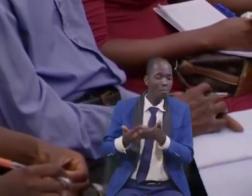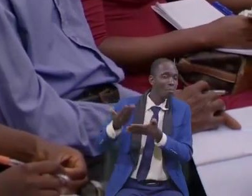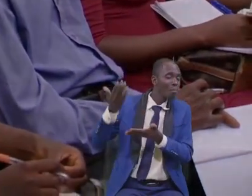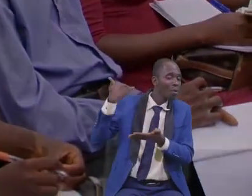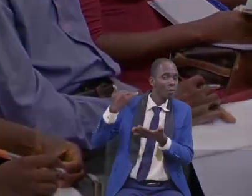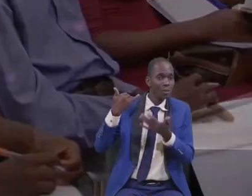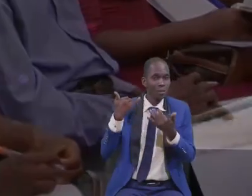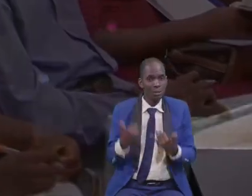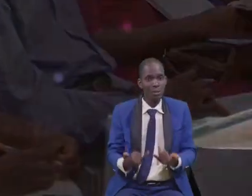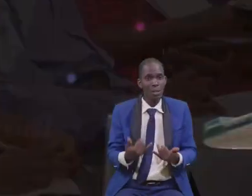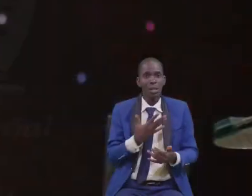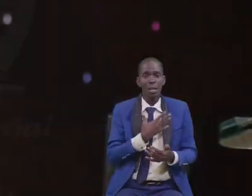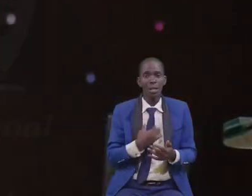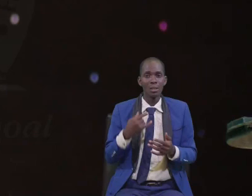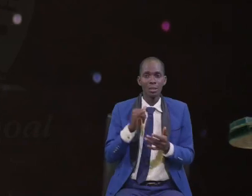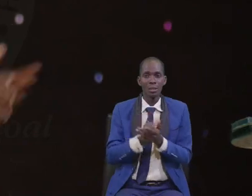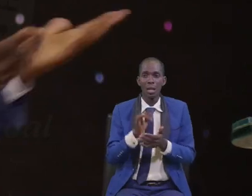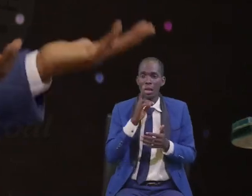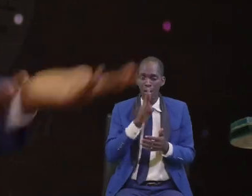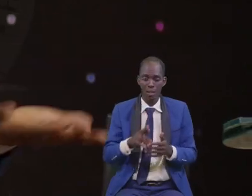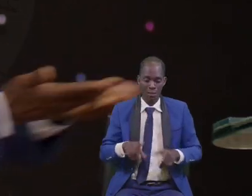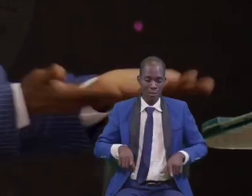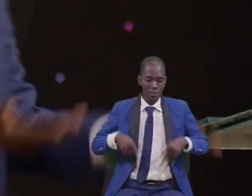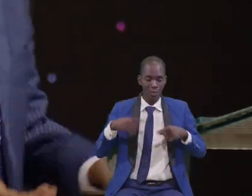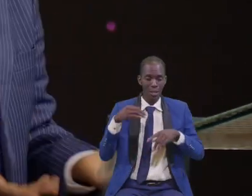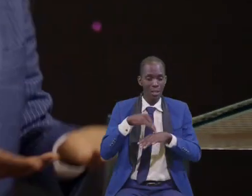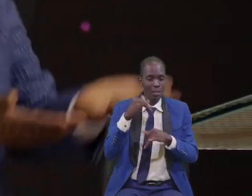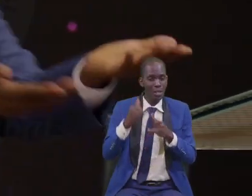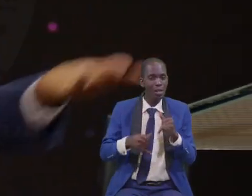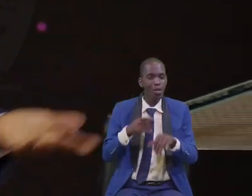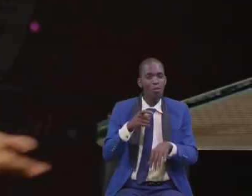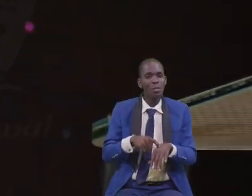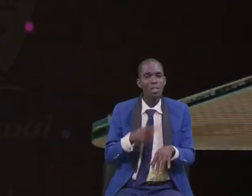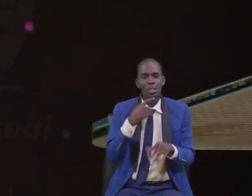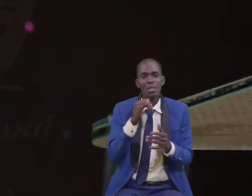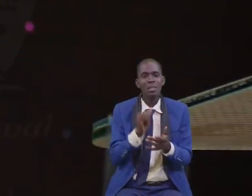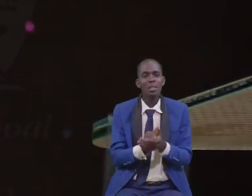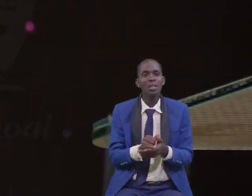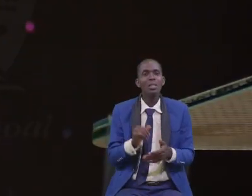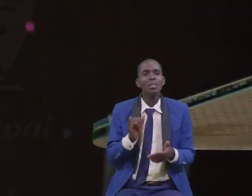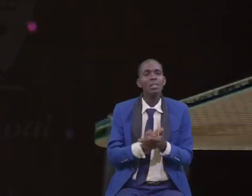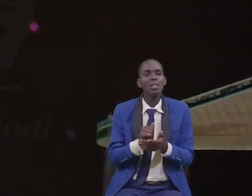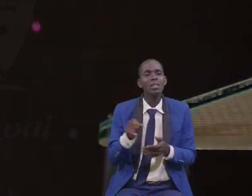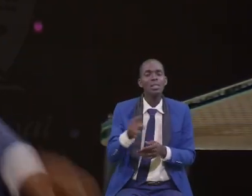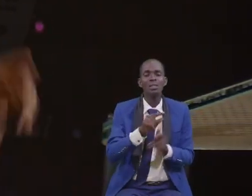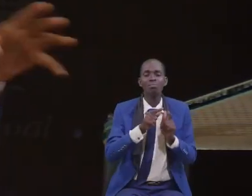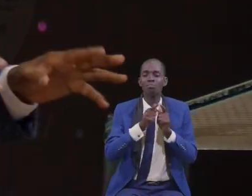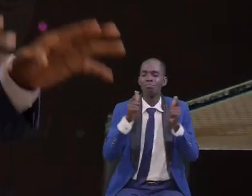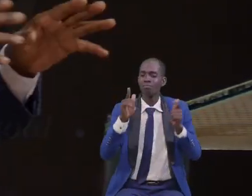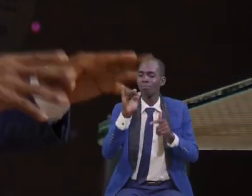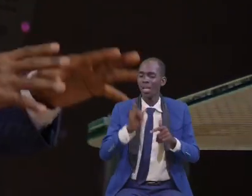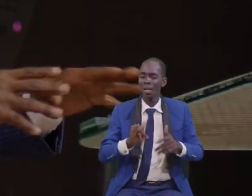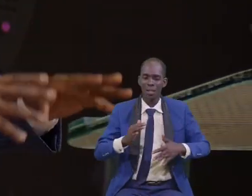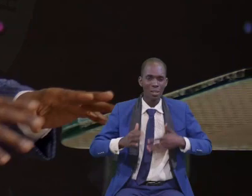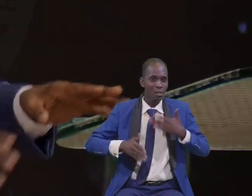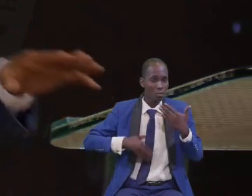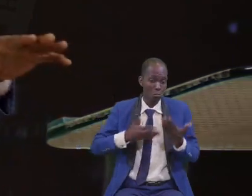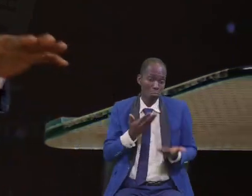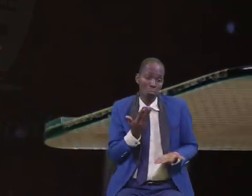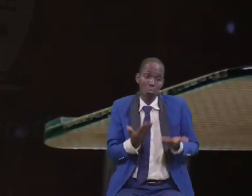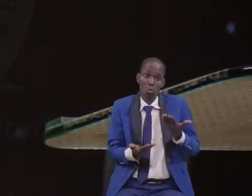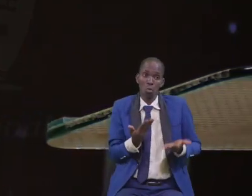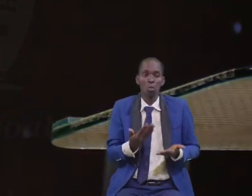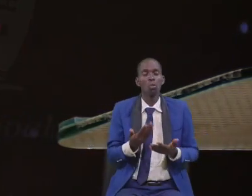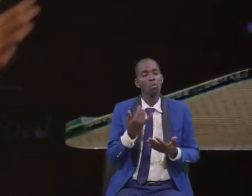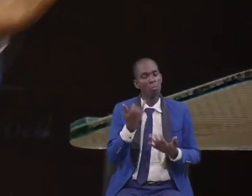the believers who are living in the end of time, it says, wherein ye greatly rejoice, though now for